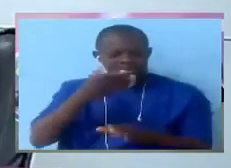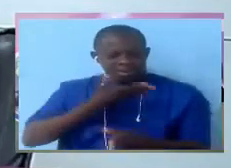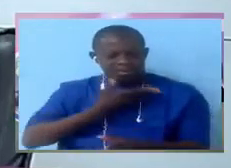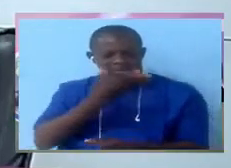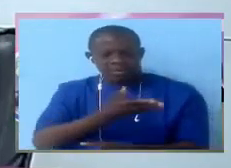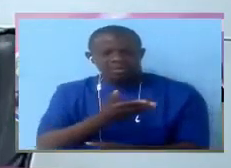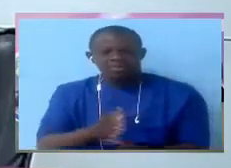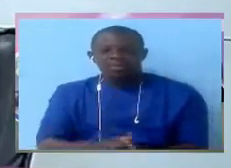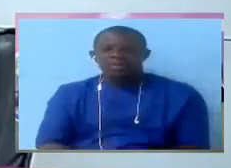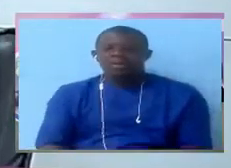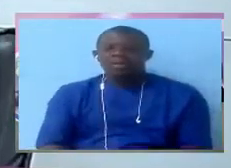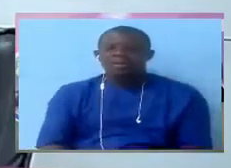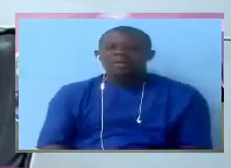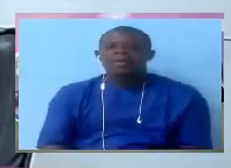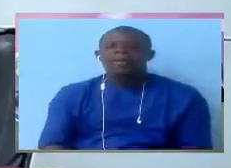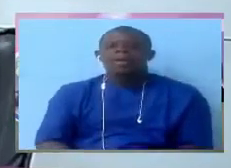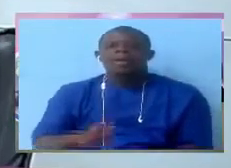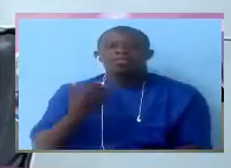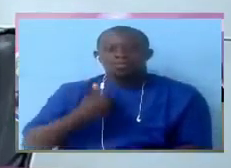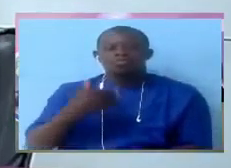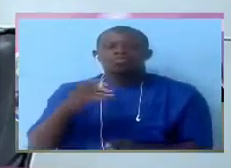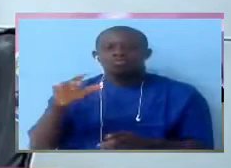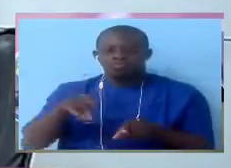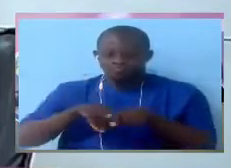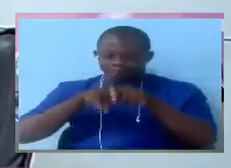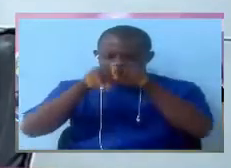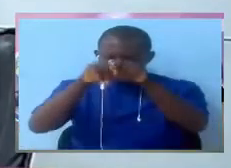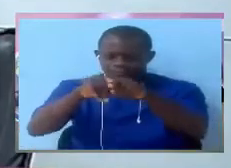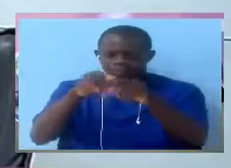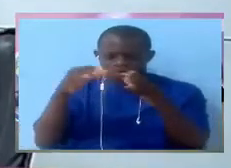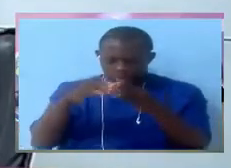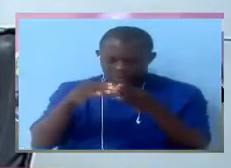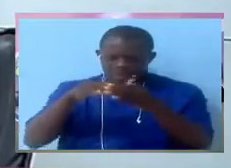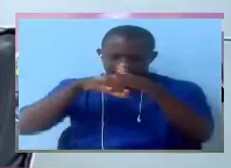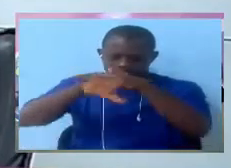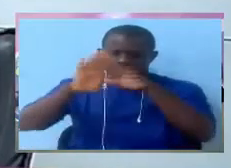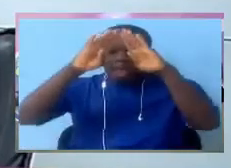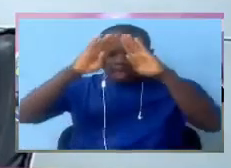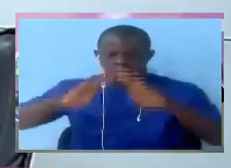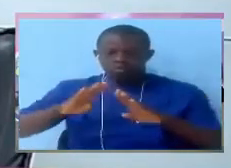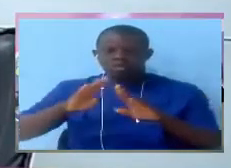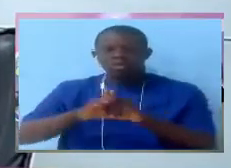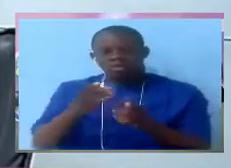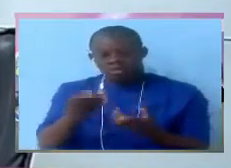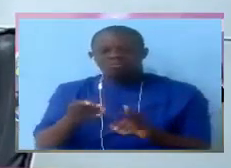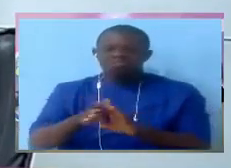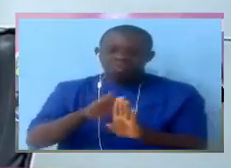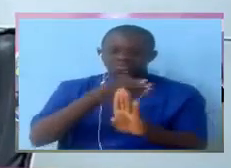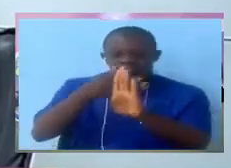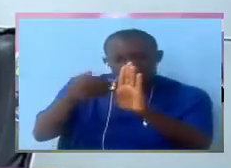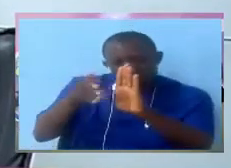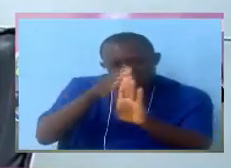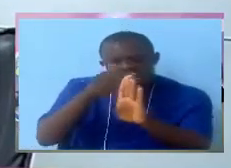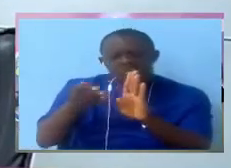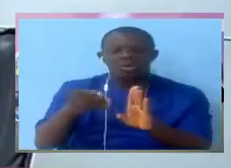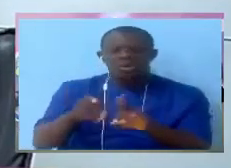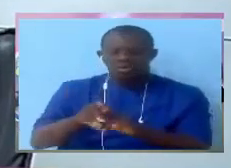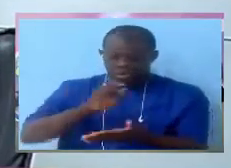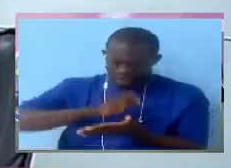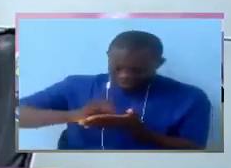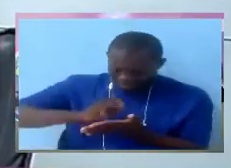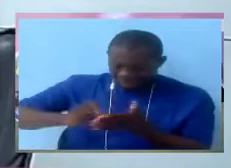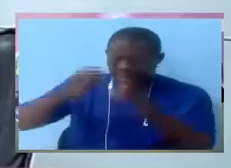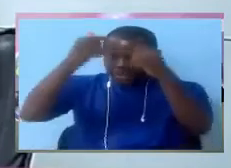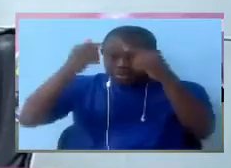up ñom dañu dugga mom ci biir aussi duggé mom ci biir jël state menam o jëm ko neexal du wax mu baña wax they will